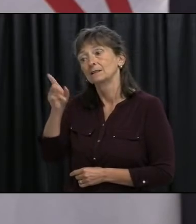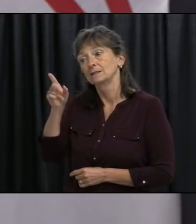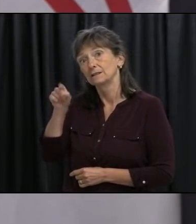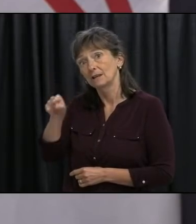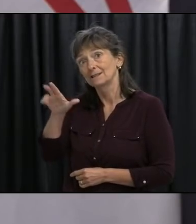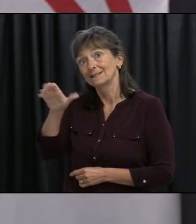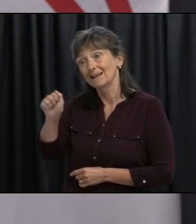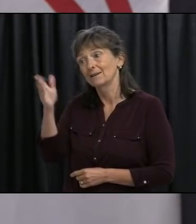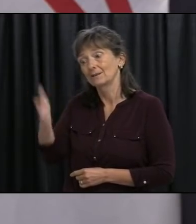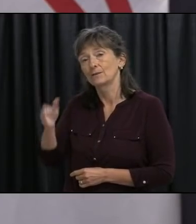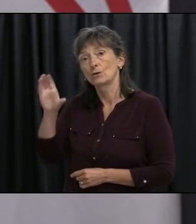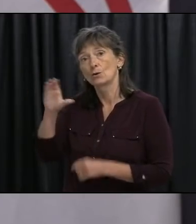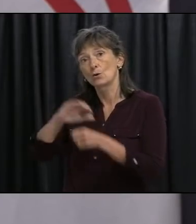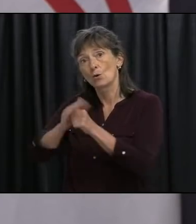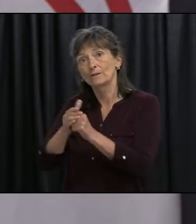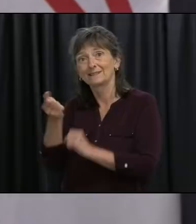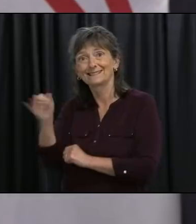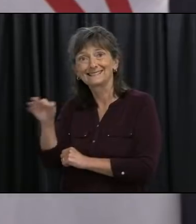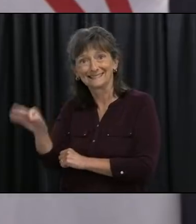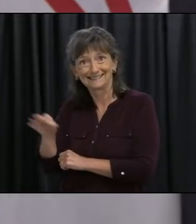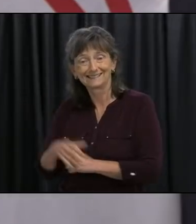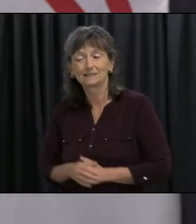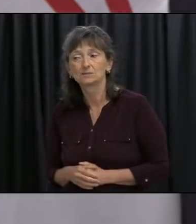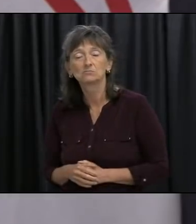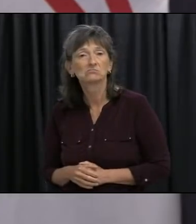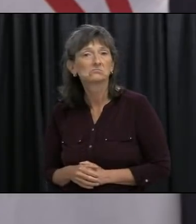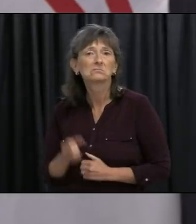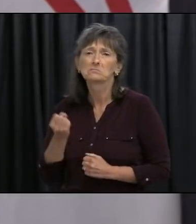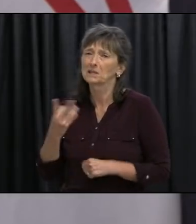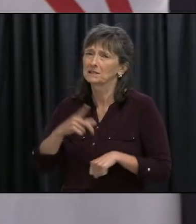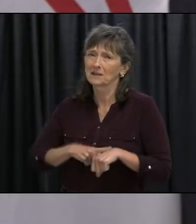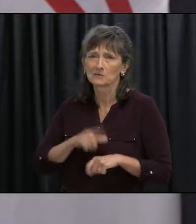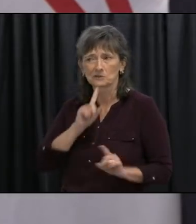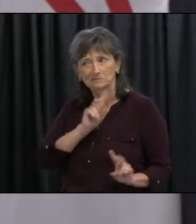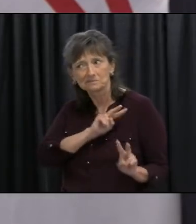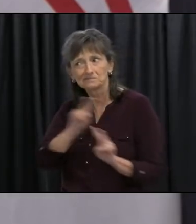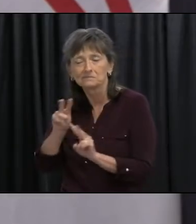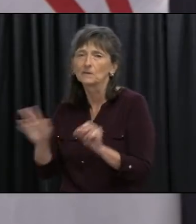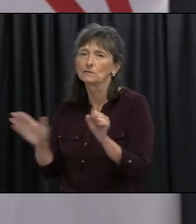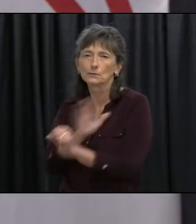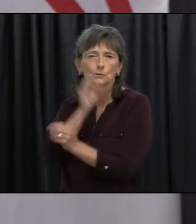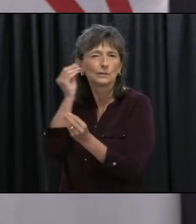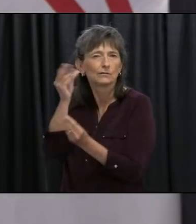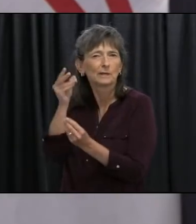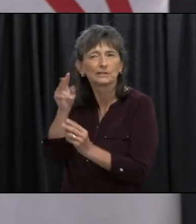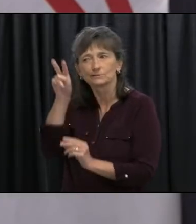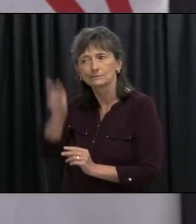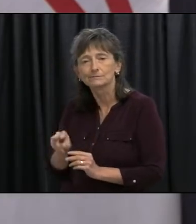gov.nl.ca/COVID-19. So that's where we said so many times you will find all the information about